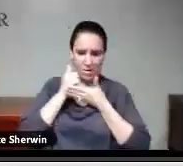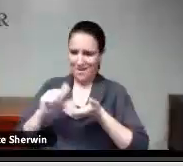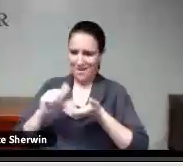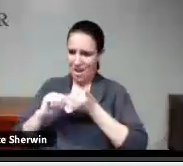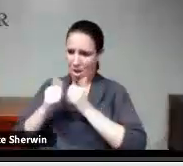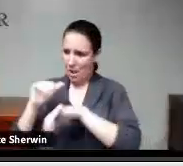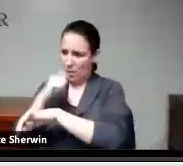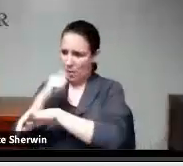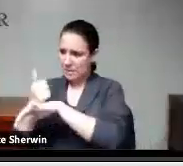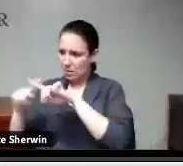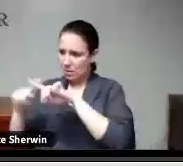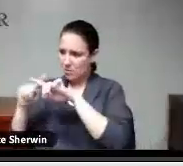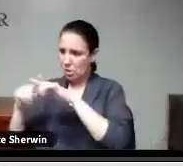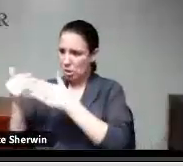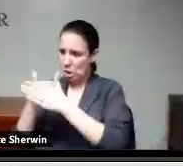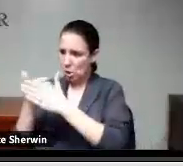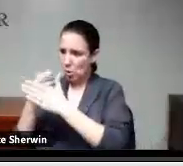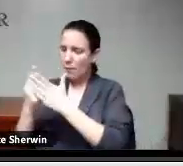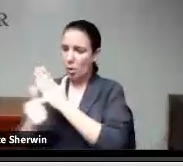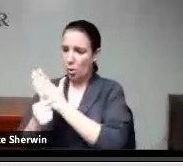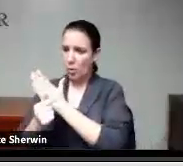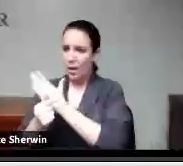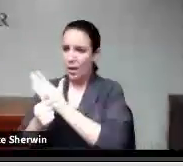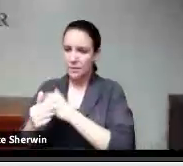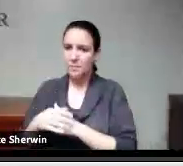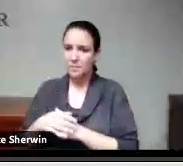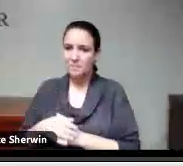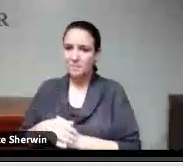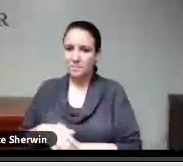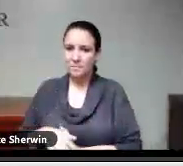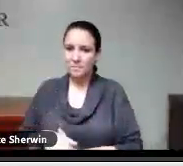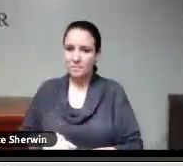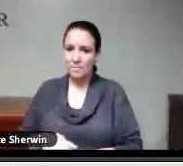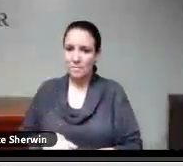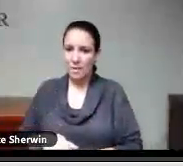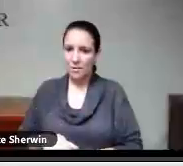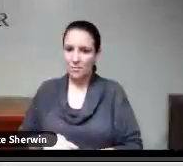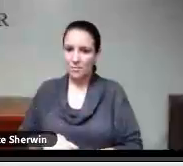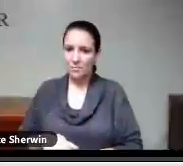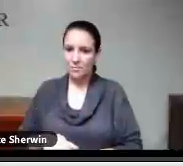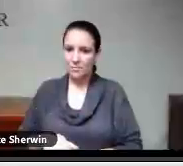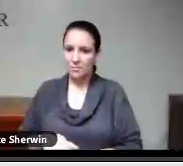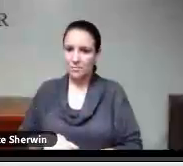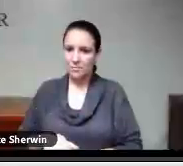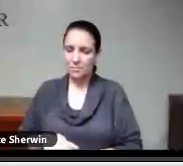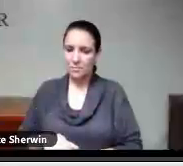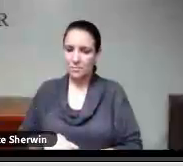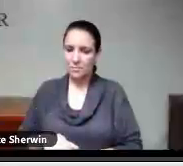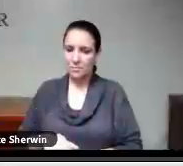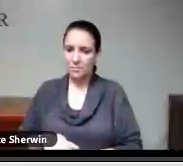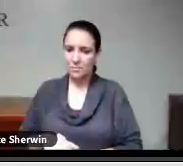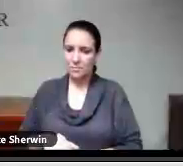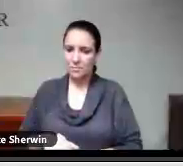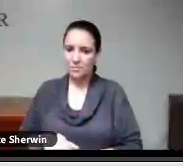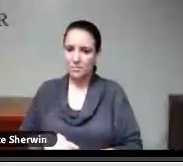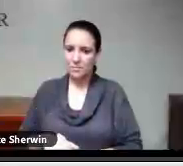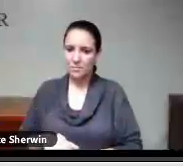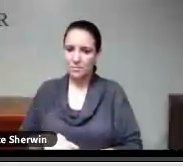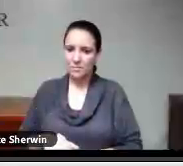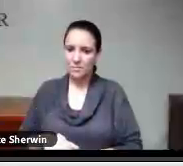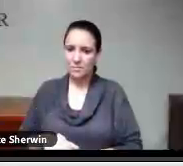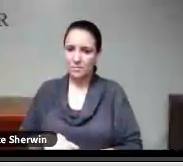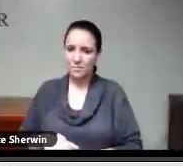or services where we're specifically trying to reach out to the Latino population, right? In other experiences, I'll give you